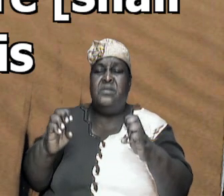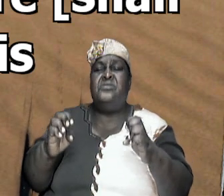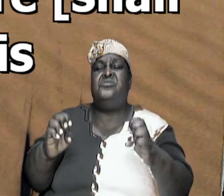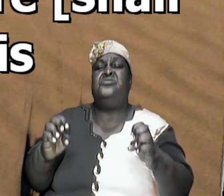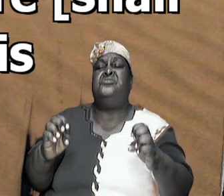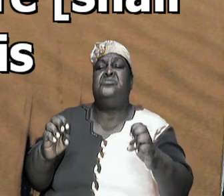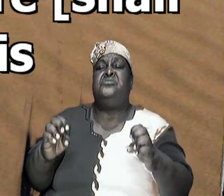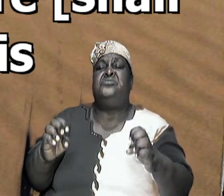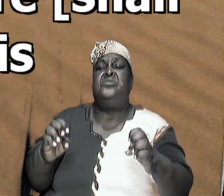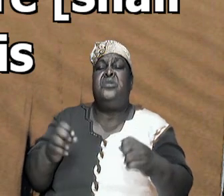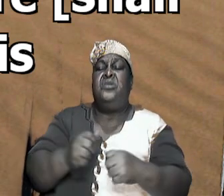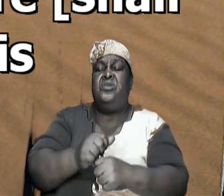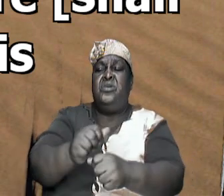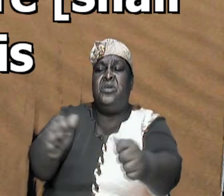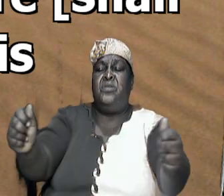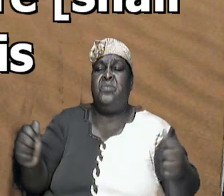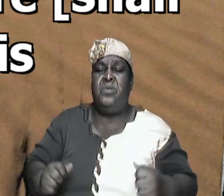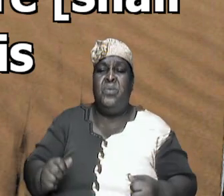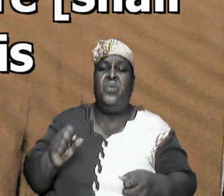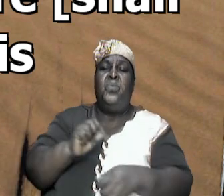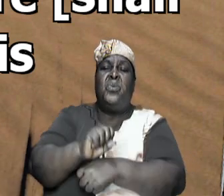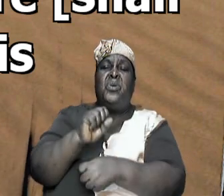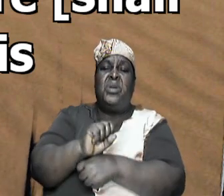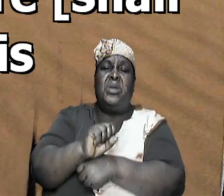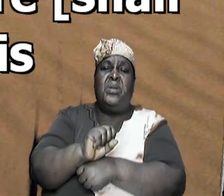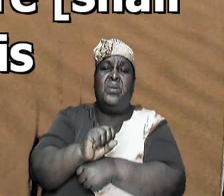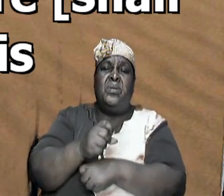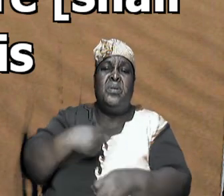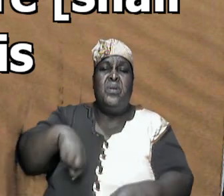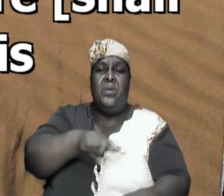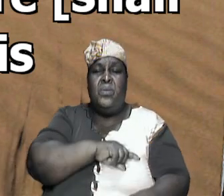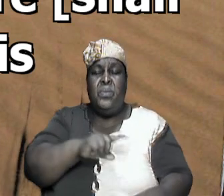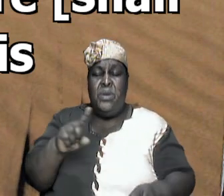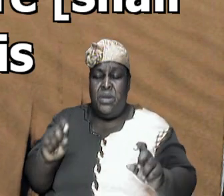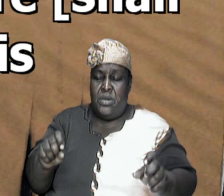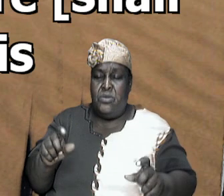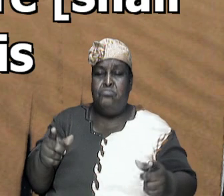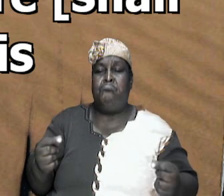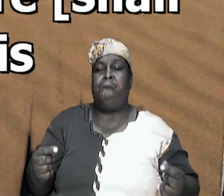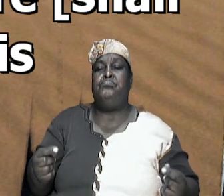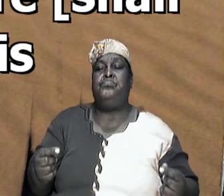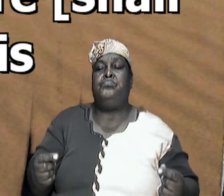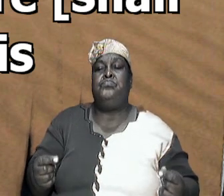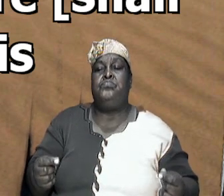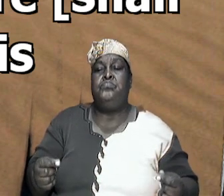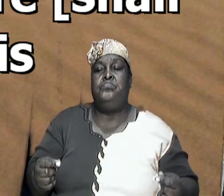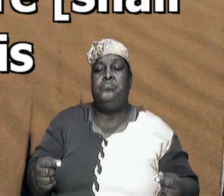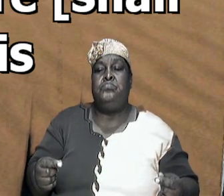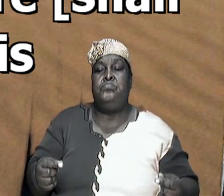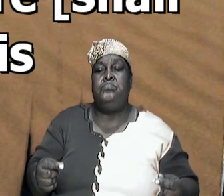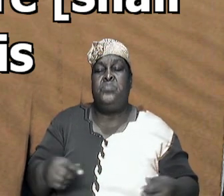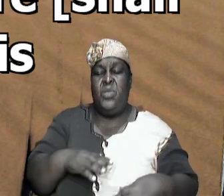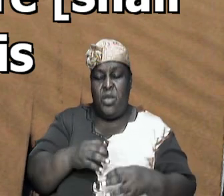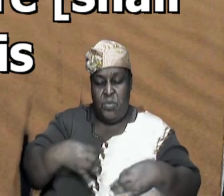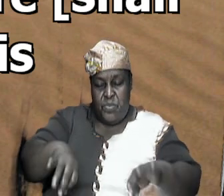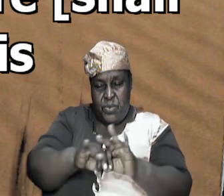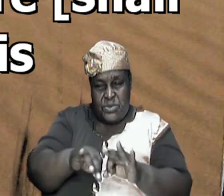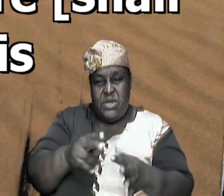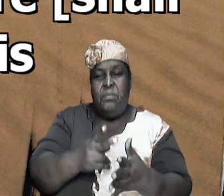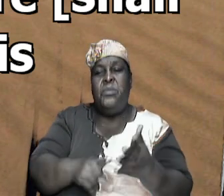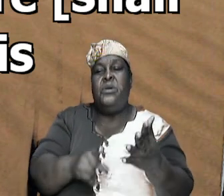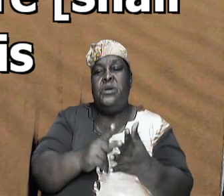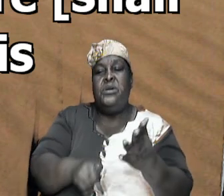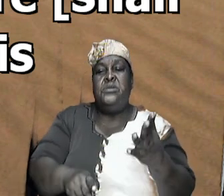whatever ministry you're involved in, you know, that yes, you need to do that too. But a central part